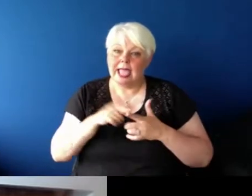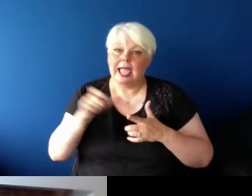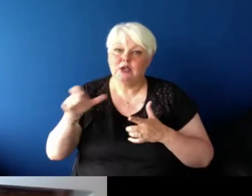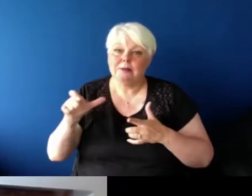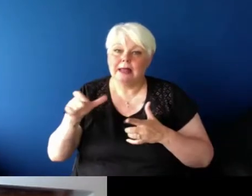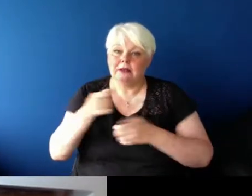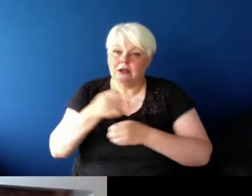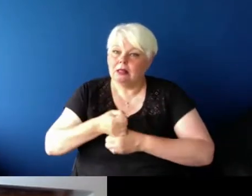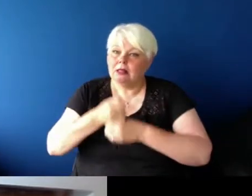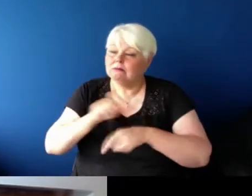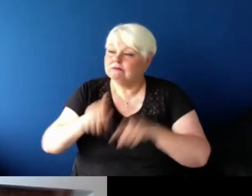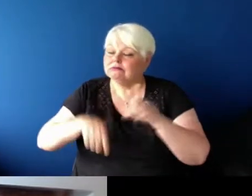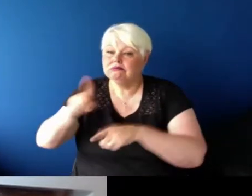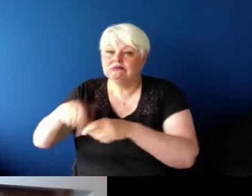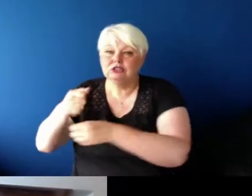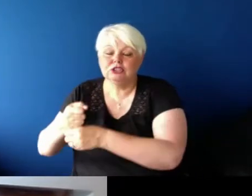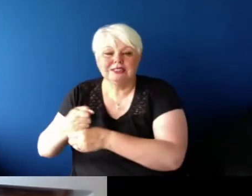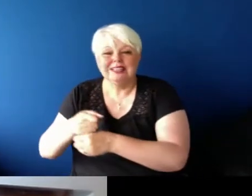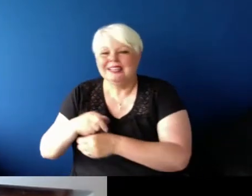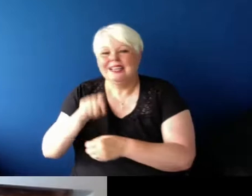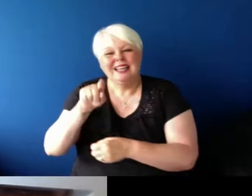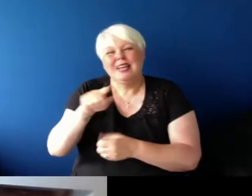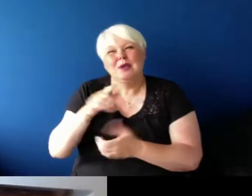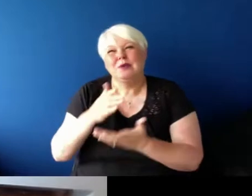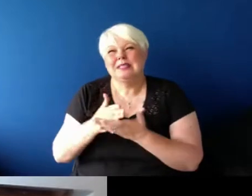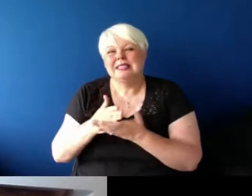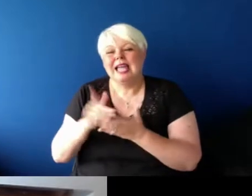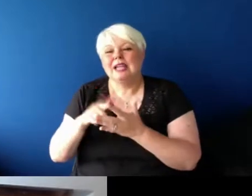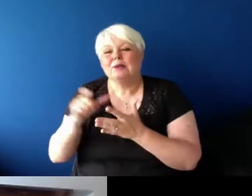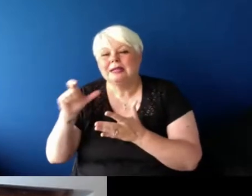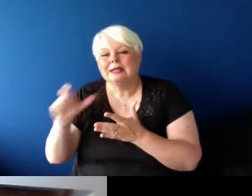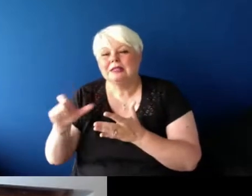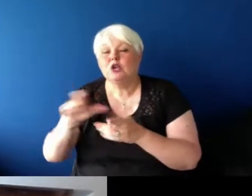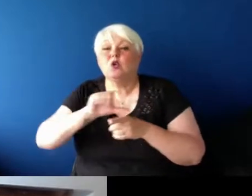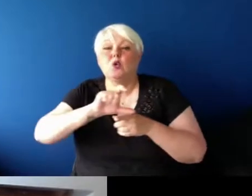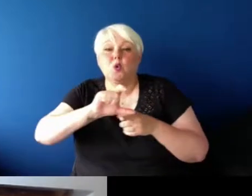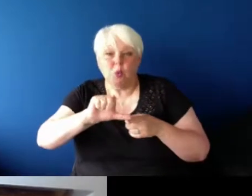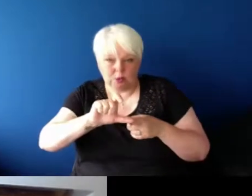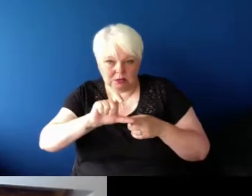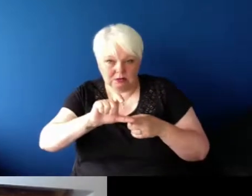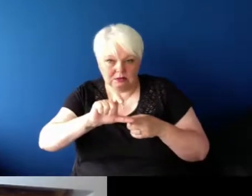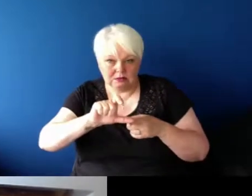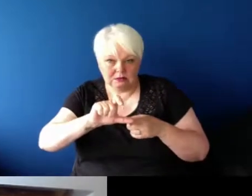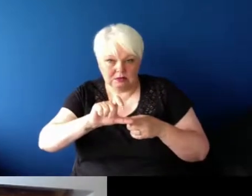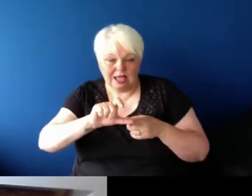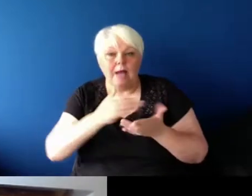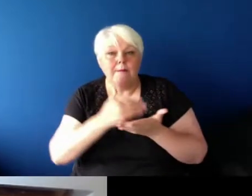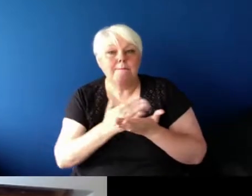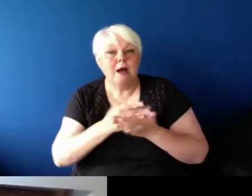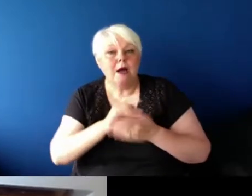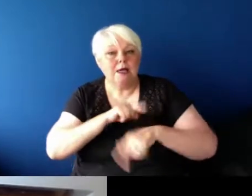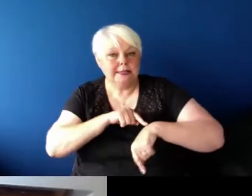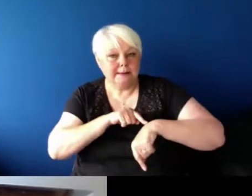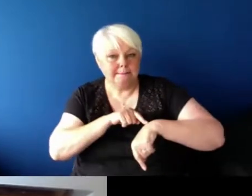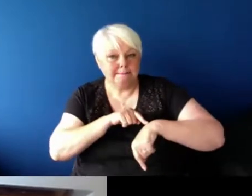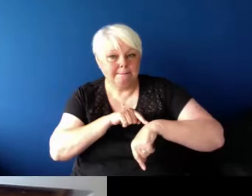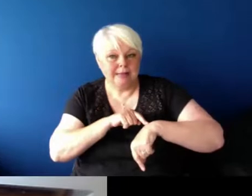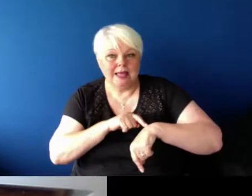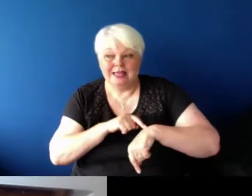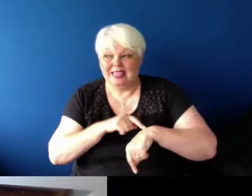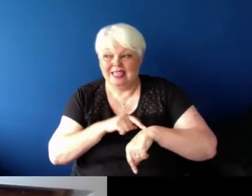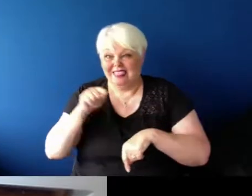ministry? Well, it wasn't an ecumenical college. It was an ecumenical course and it was part-time. I had three young